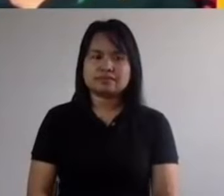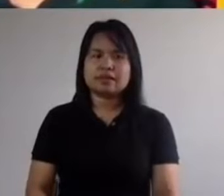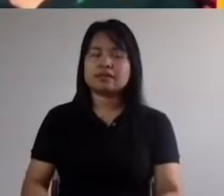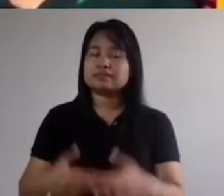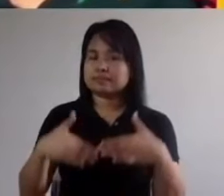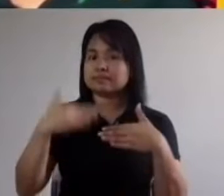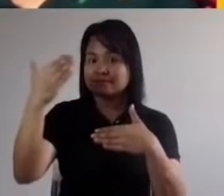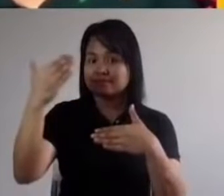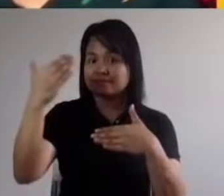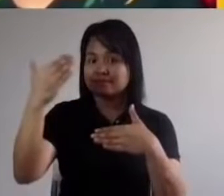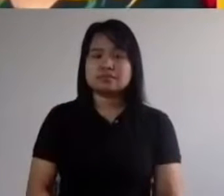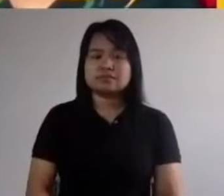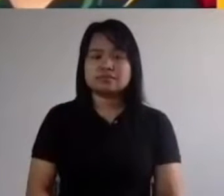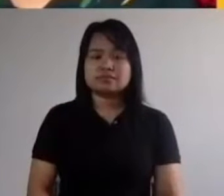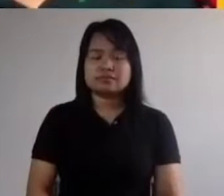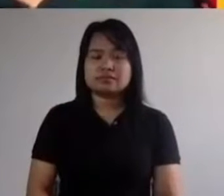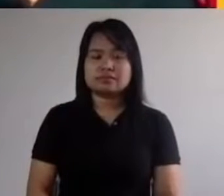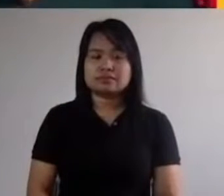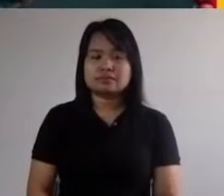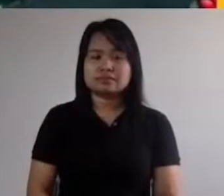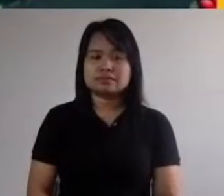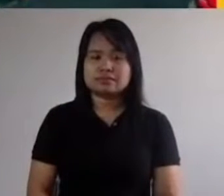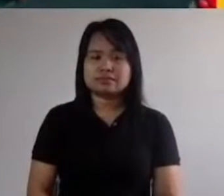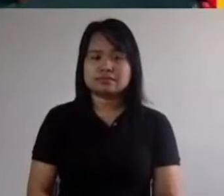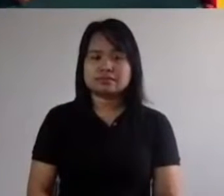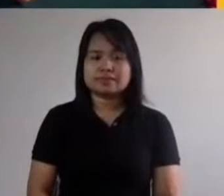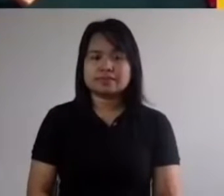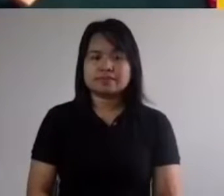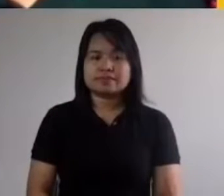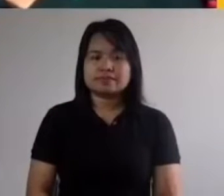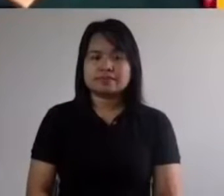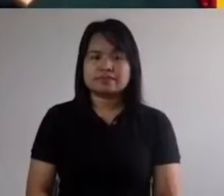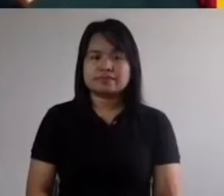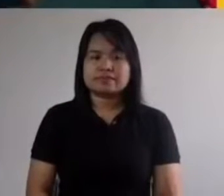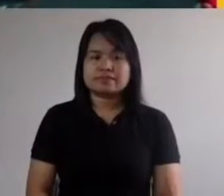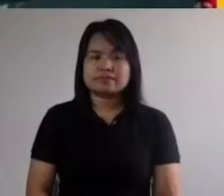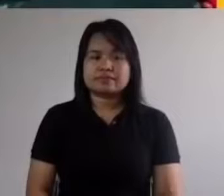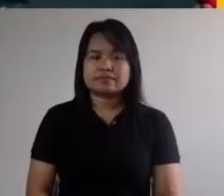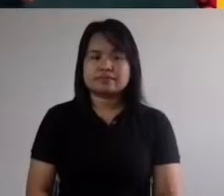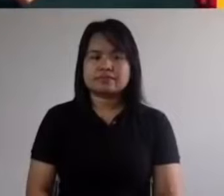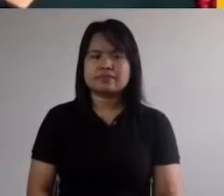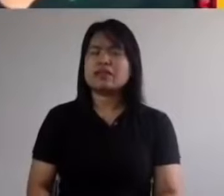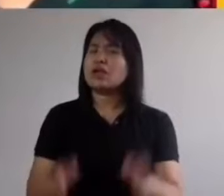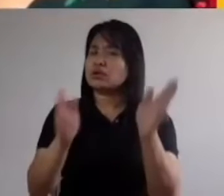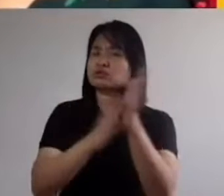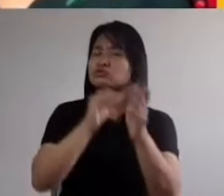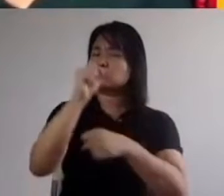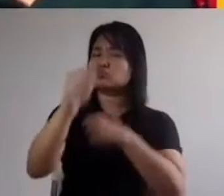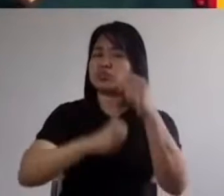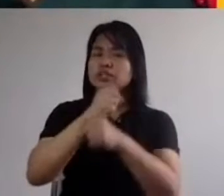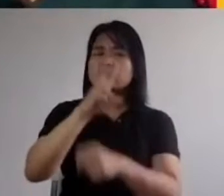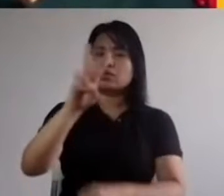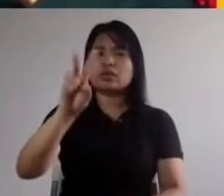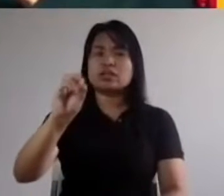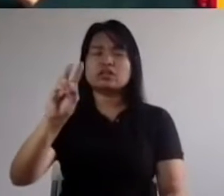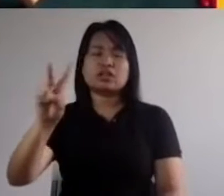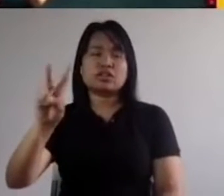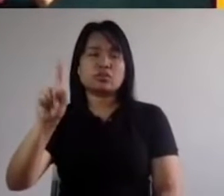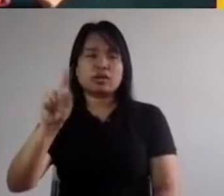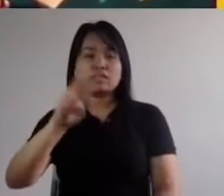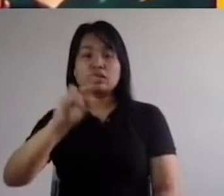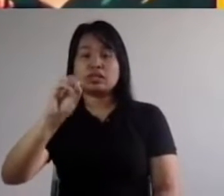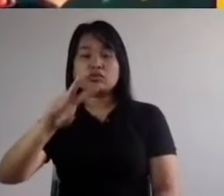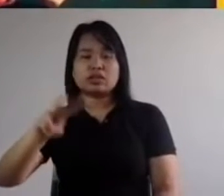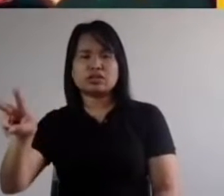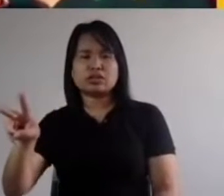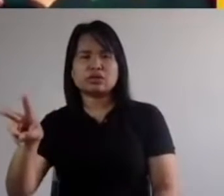our discussion, and as I've mentioned, the school year 2021-2022 indicators are nothing